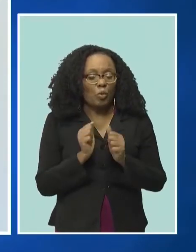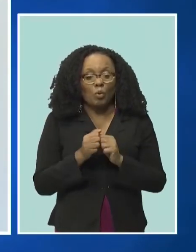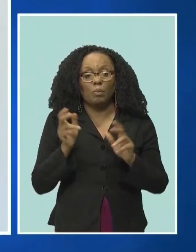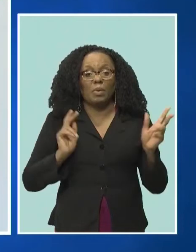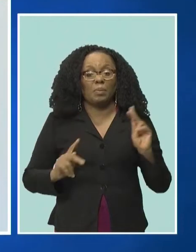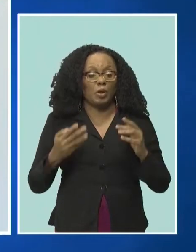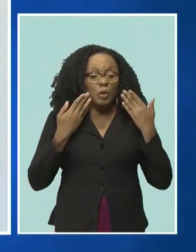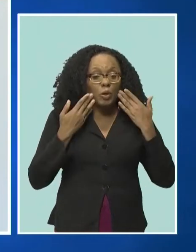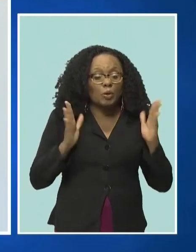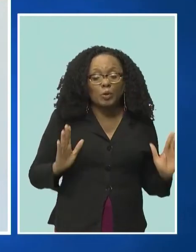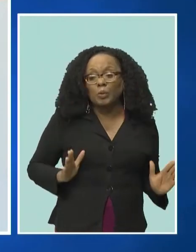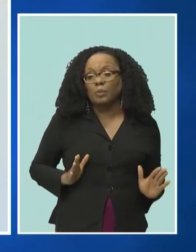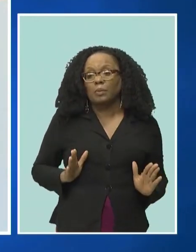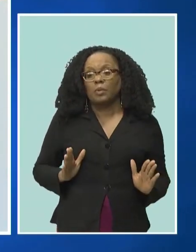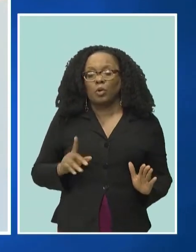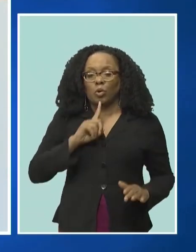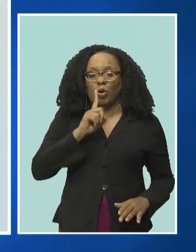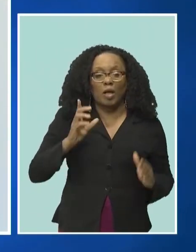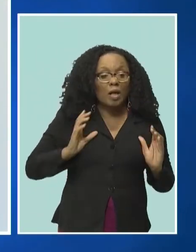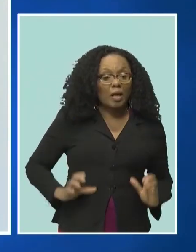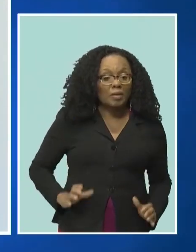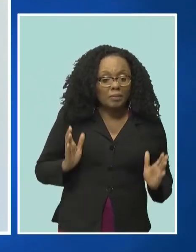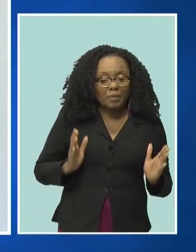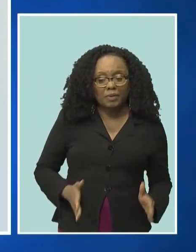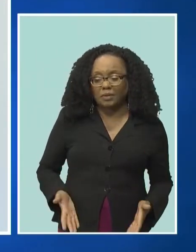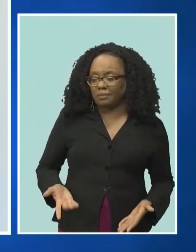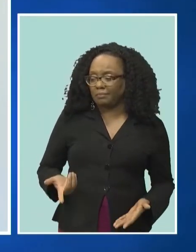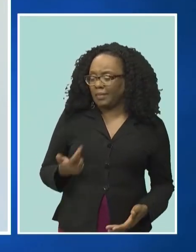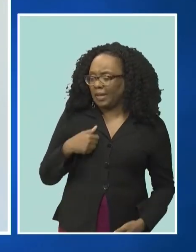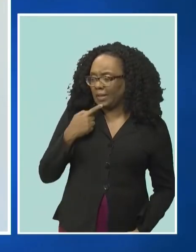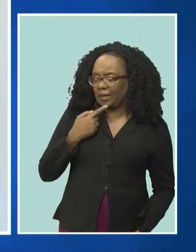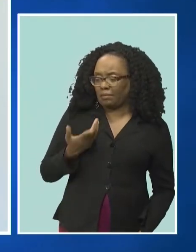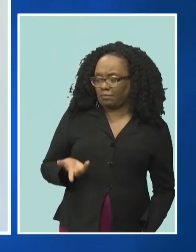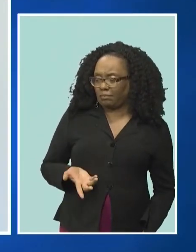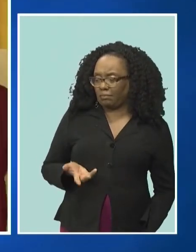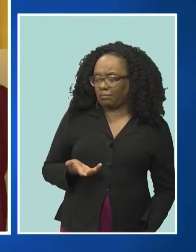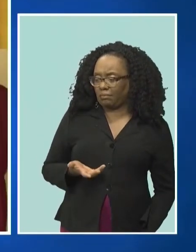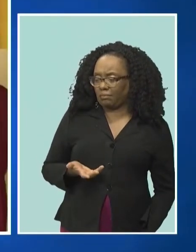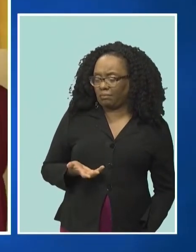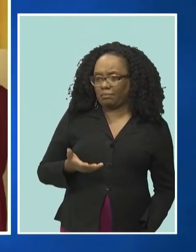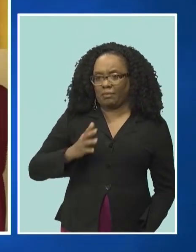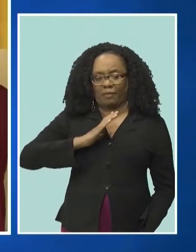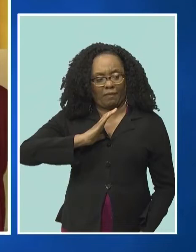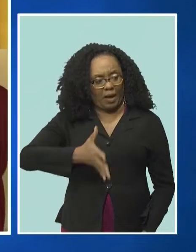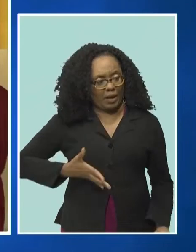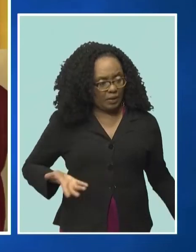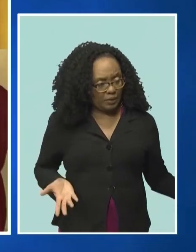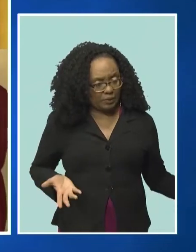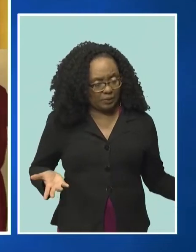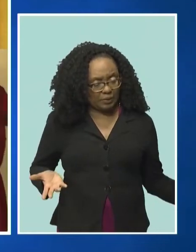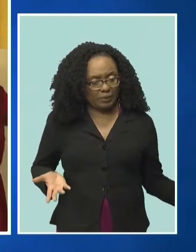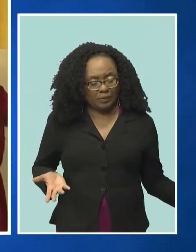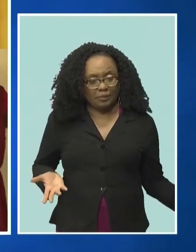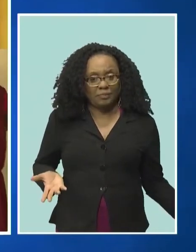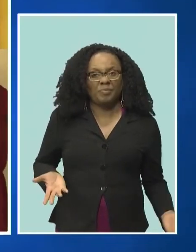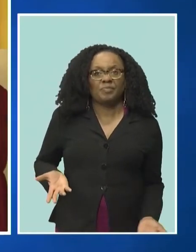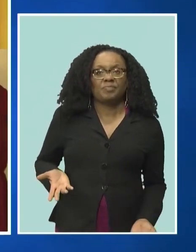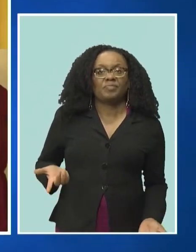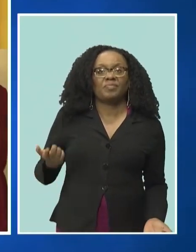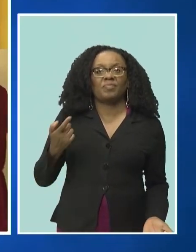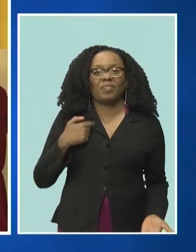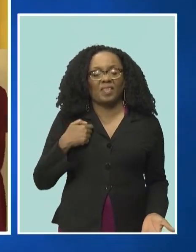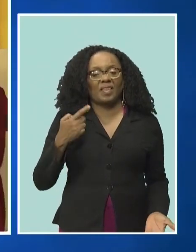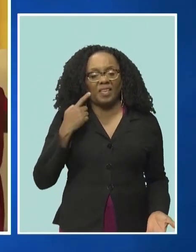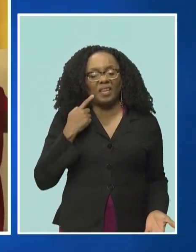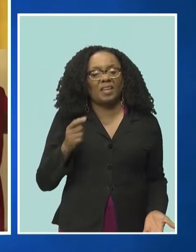Real customers. I said, yeah, go ahead. All right, just go right ahead. I think this falls in line with another activity that